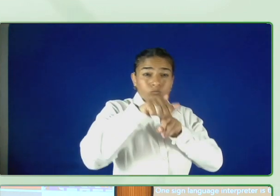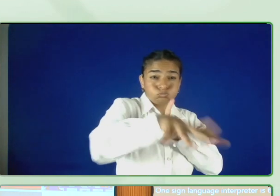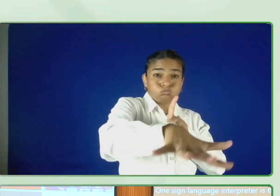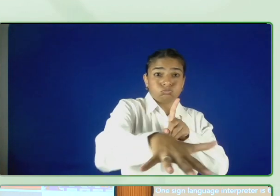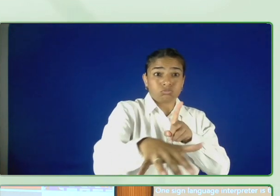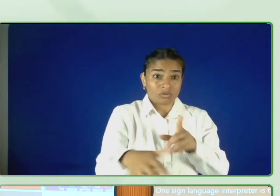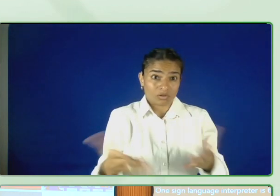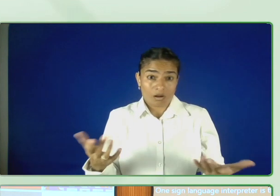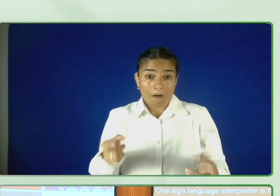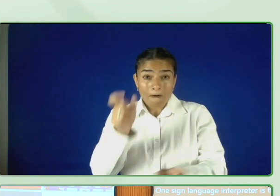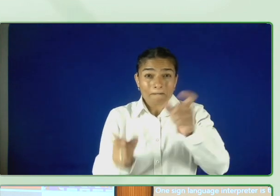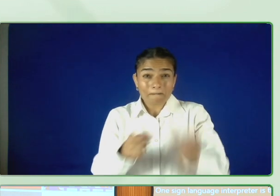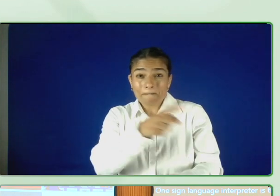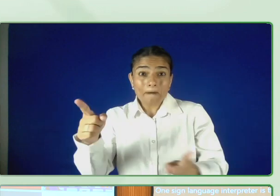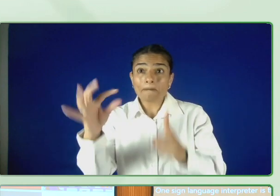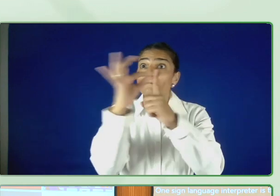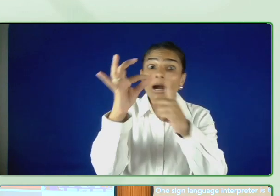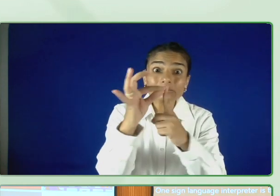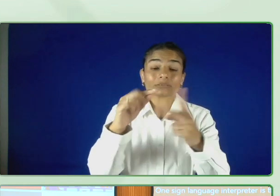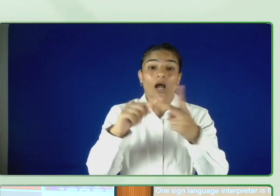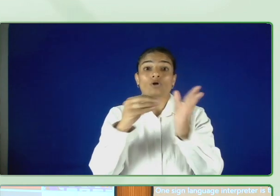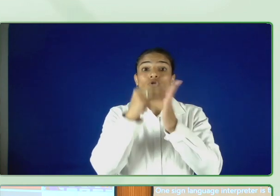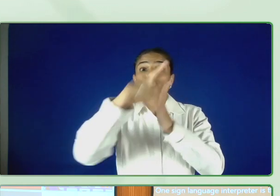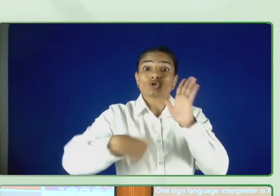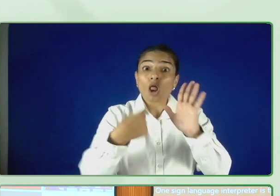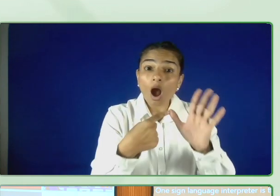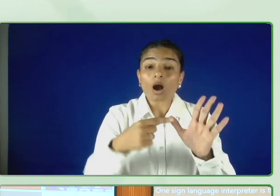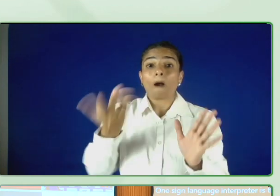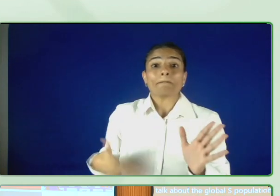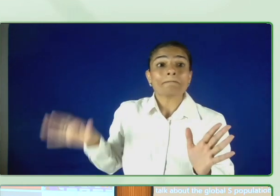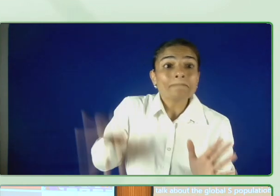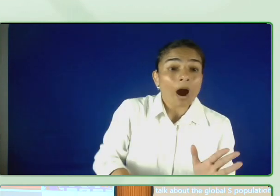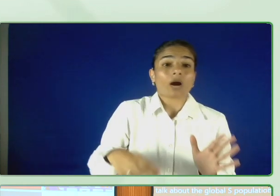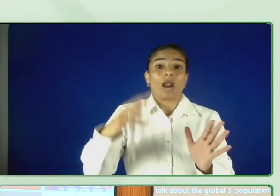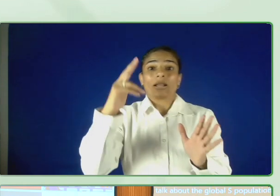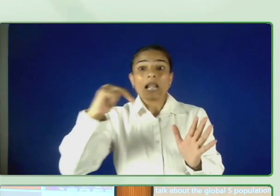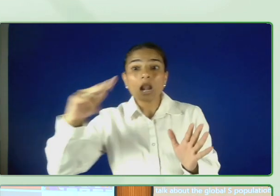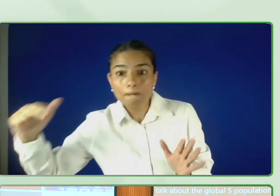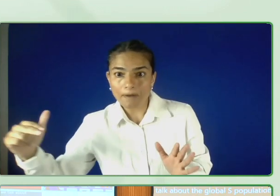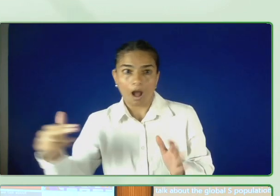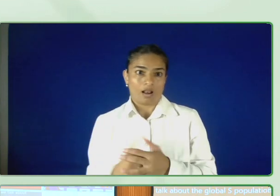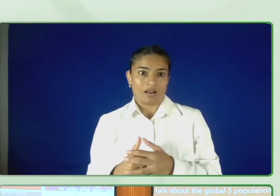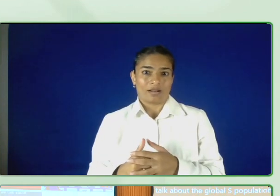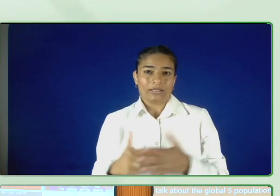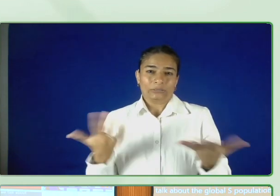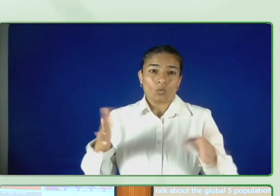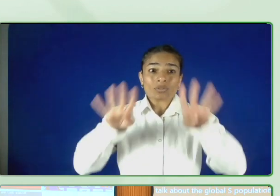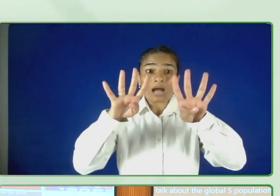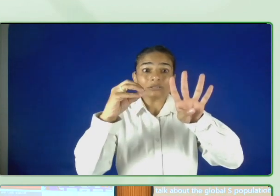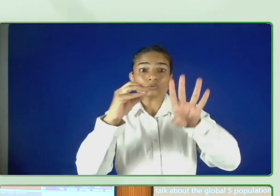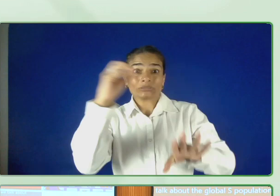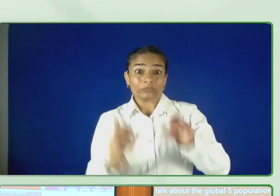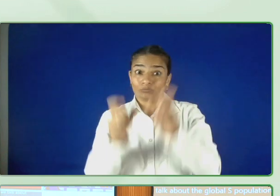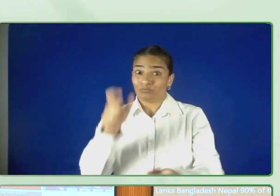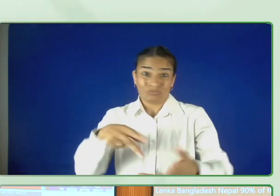Nepal, 90% of deaf people unable to read, which means they cannot access to websites, written content, and